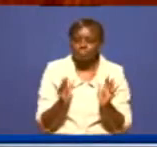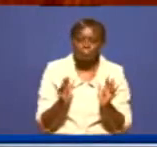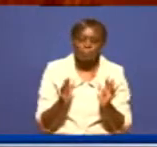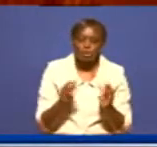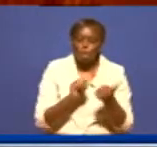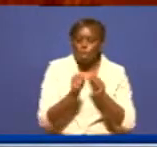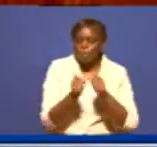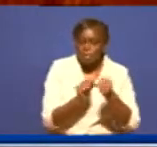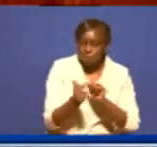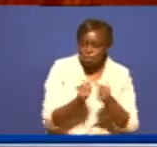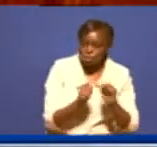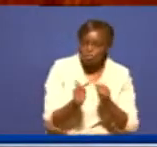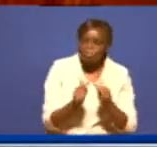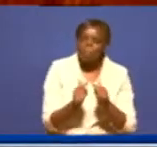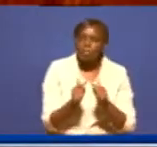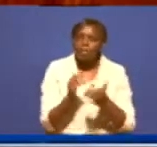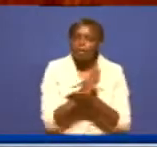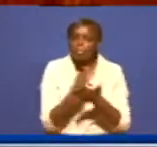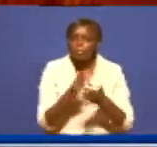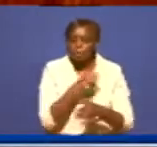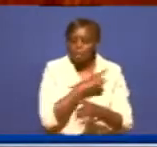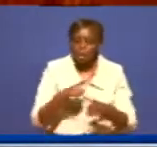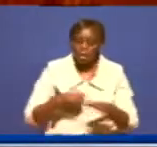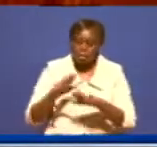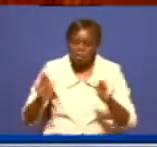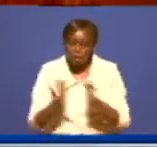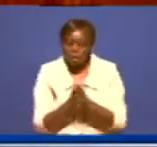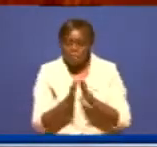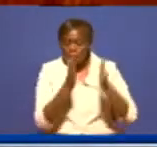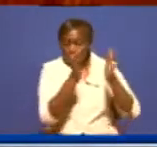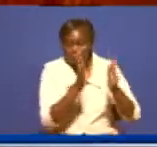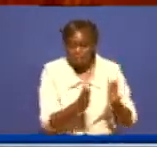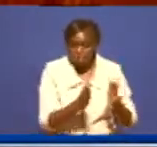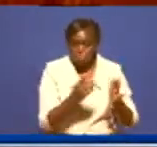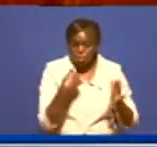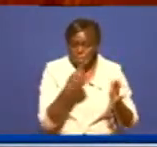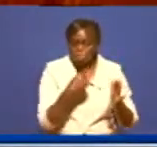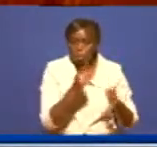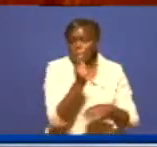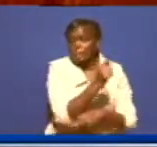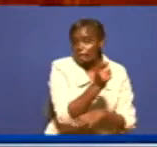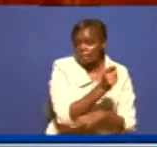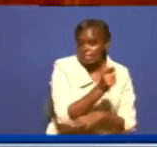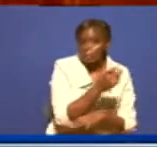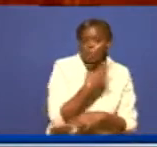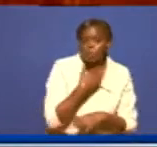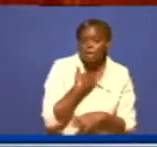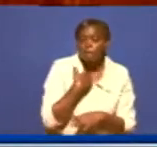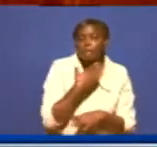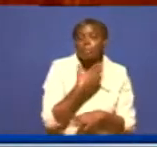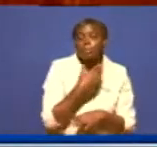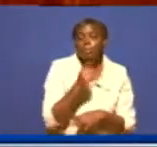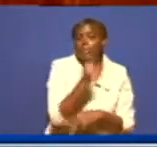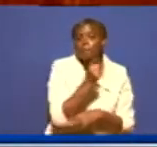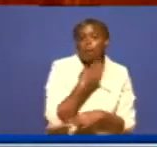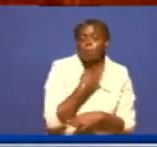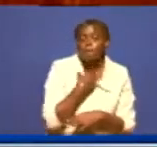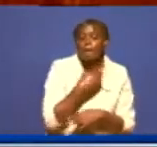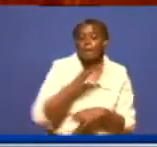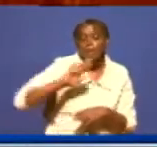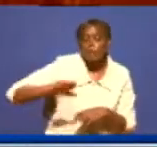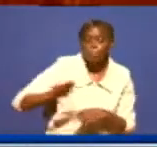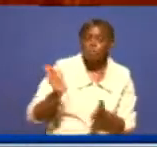competition between the landlord and the tenant when the tenant wants to leave and get their deposit. We know, we've heard of so many stories